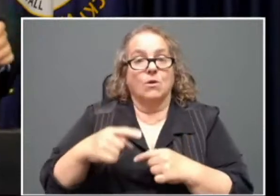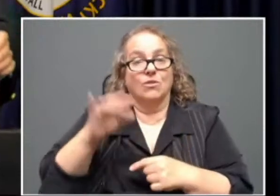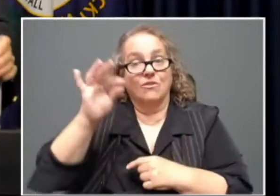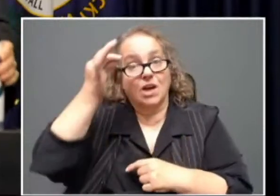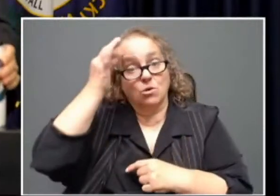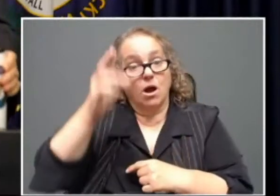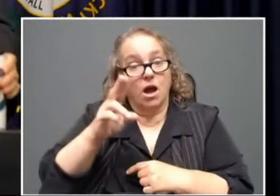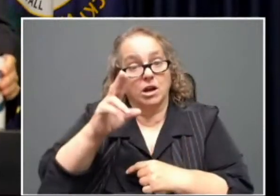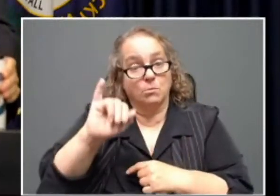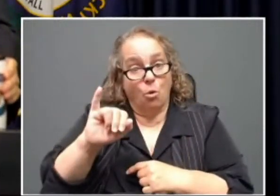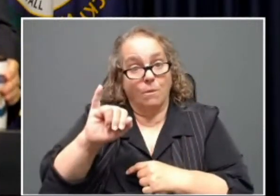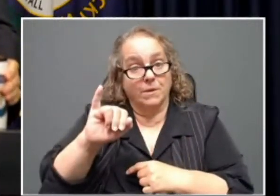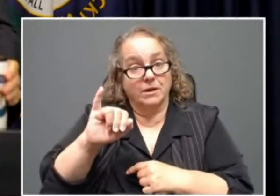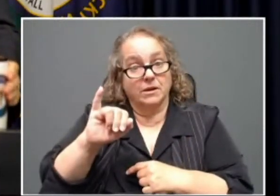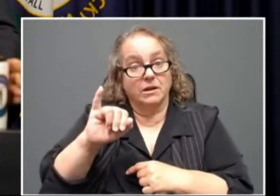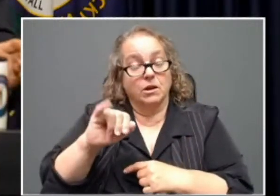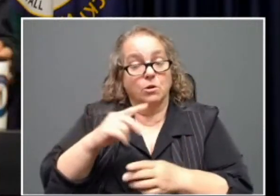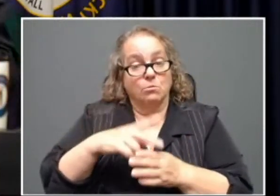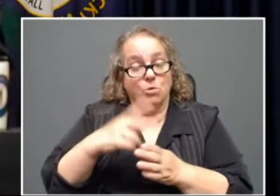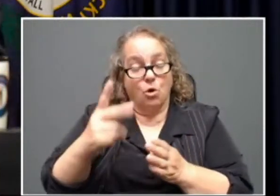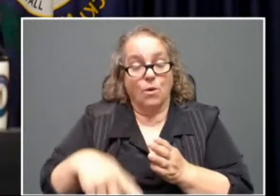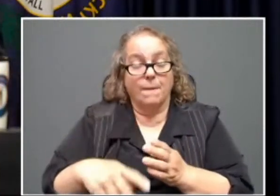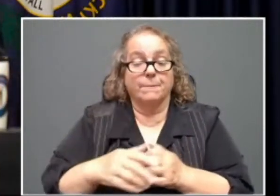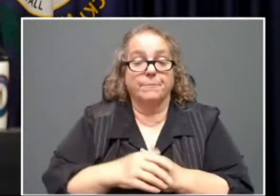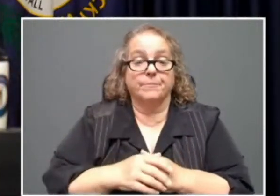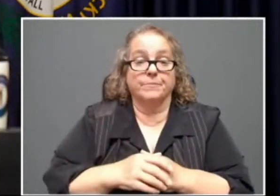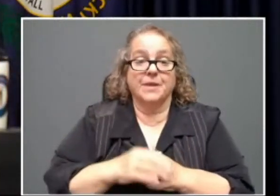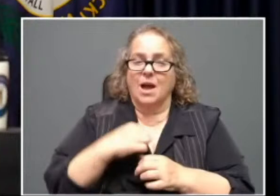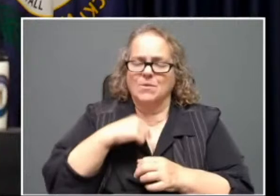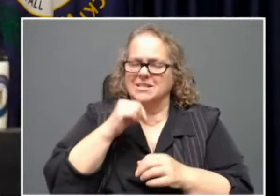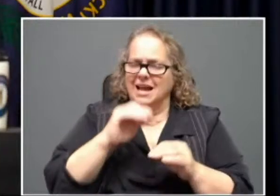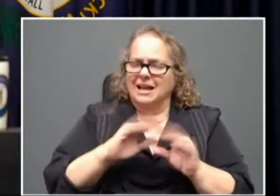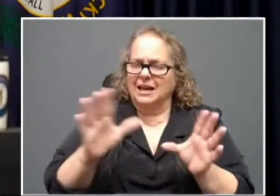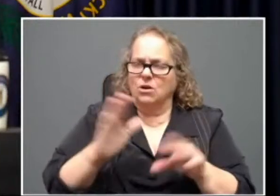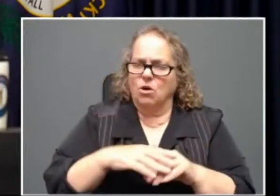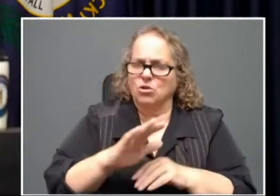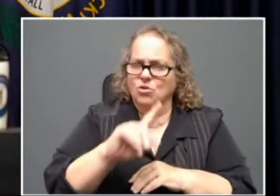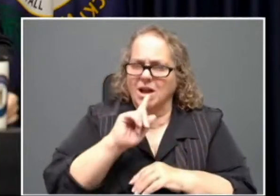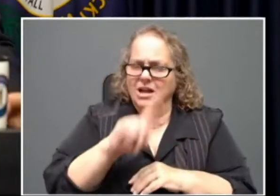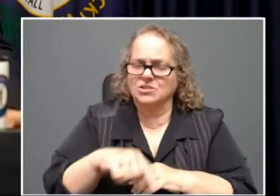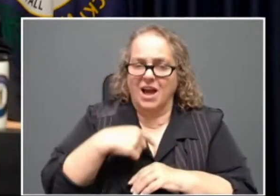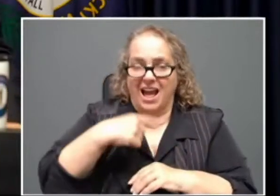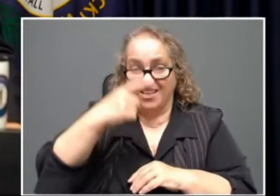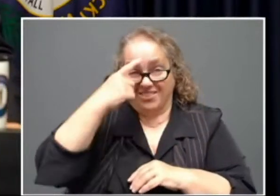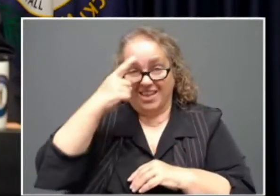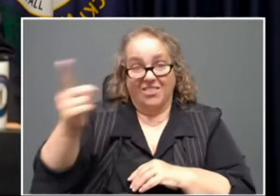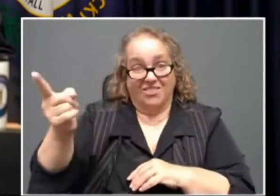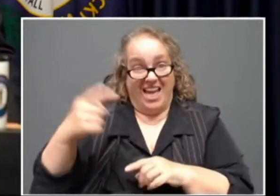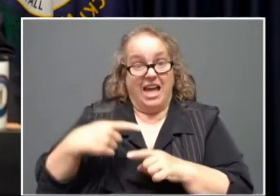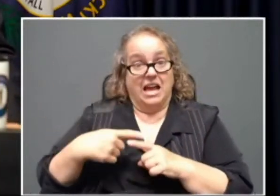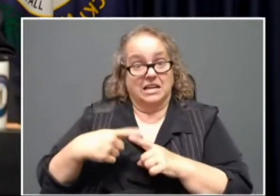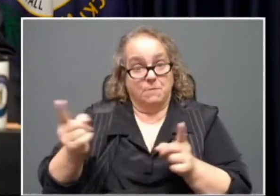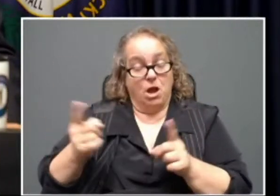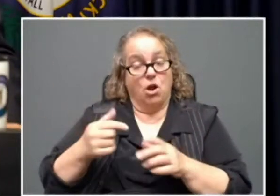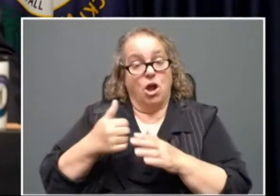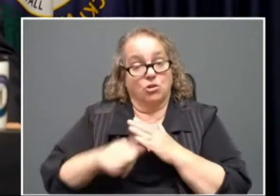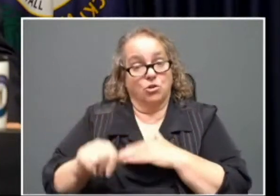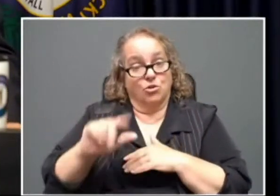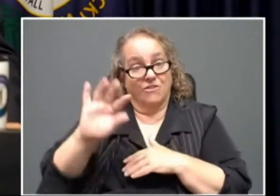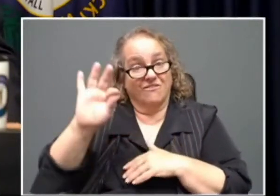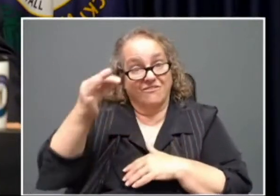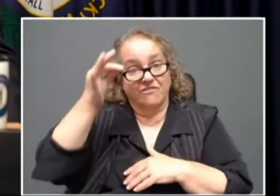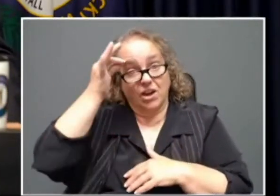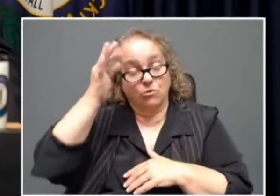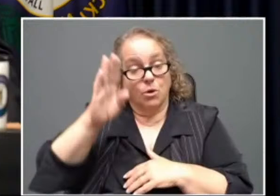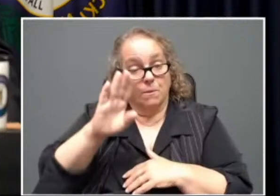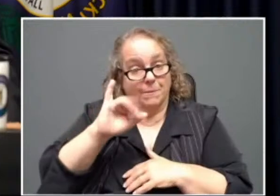unemployment programs. I wasn't really clear on the answer. I believe they expire under the federal bill